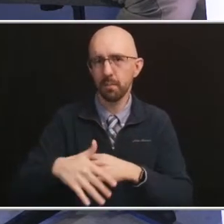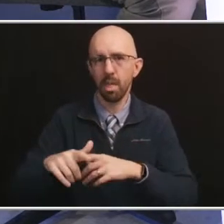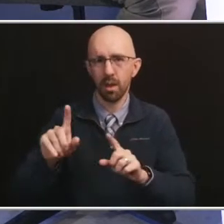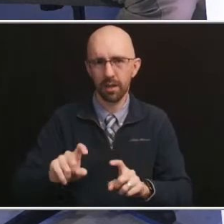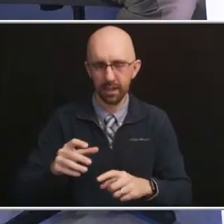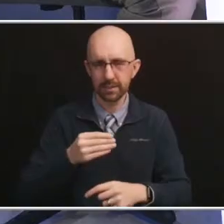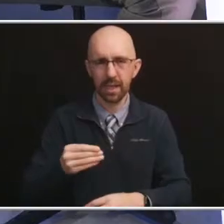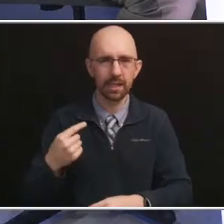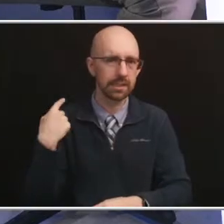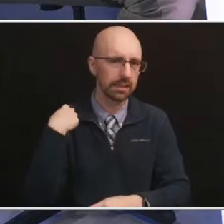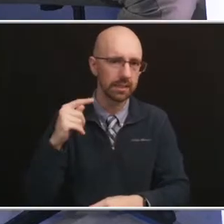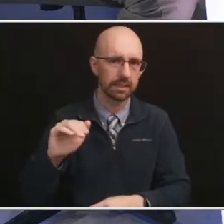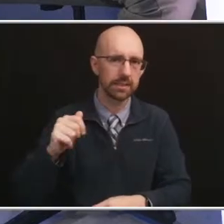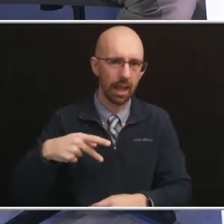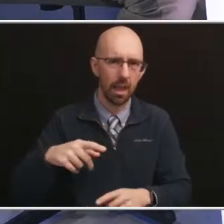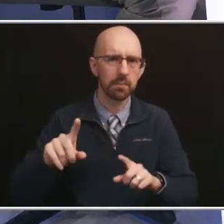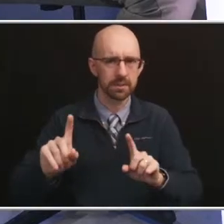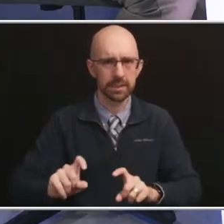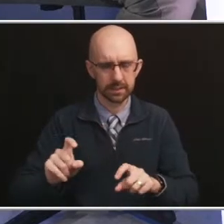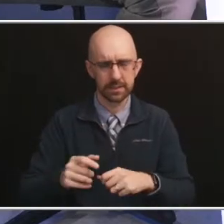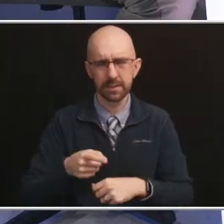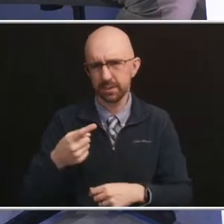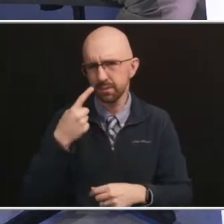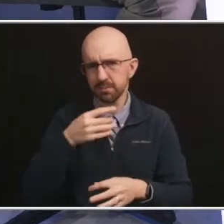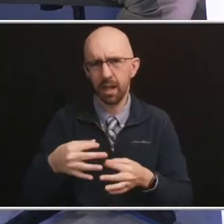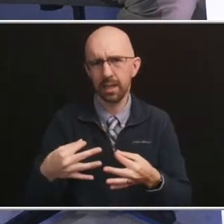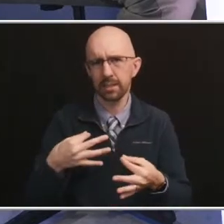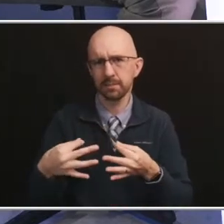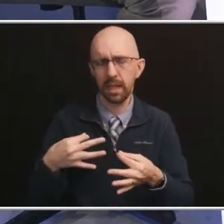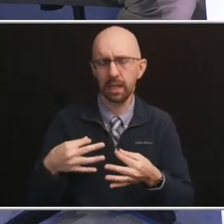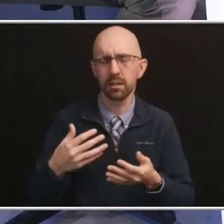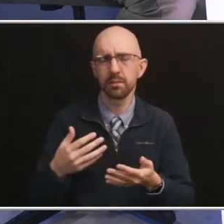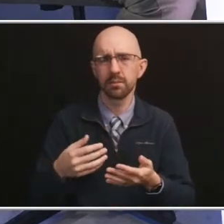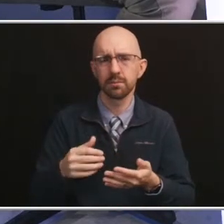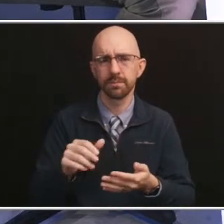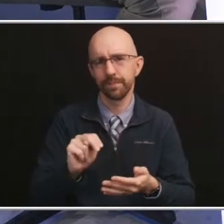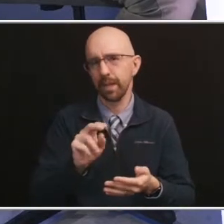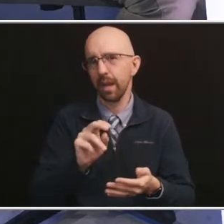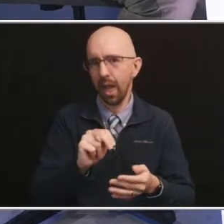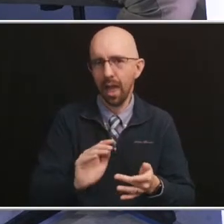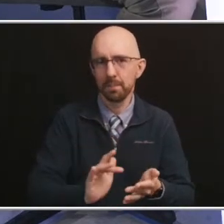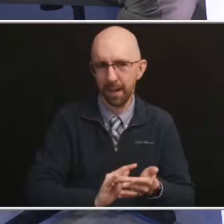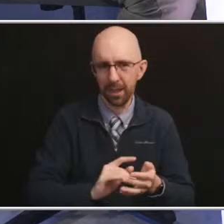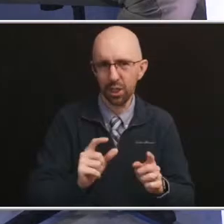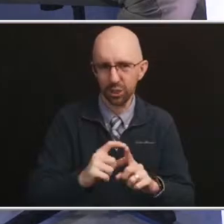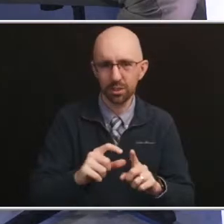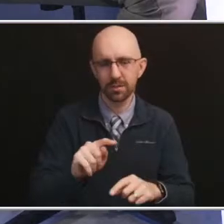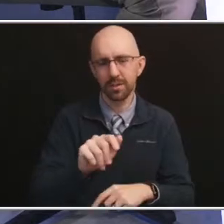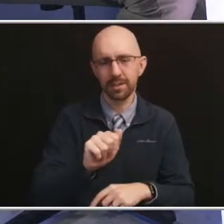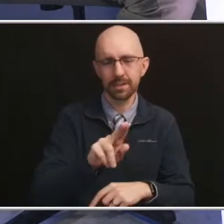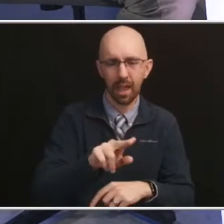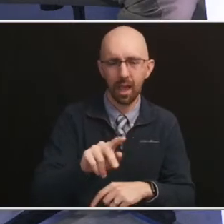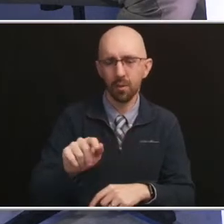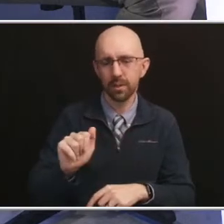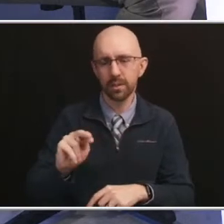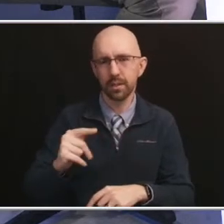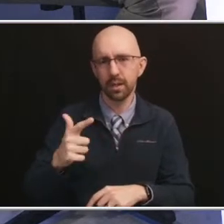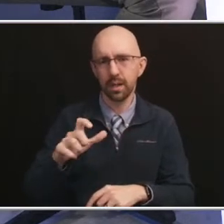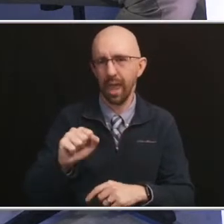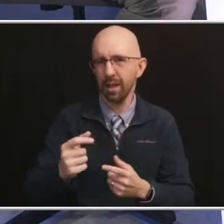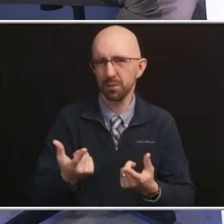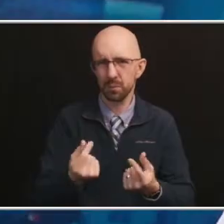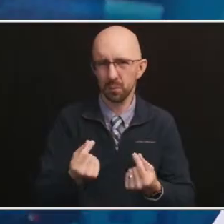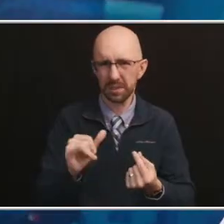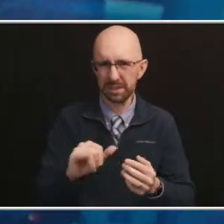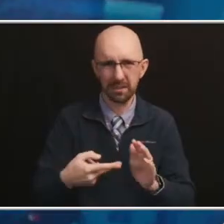are testing. Can you explain in non-medical terms then what are tau tangles that you just mentioned? Yeah, the tangles are